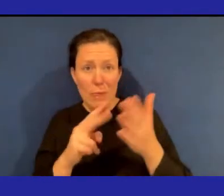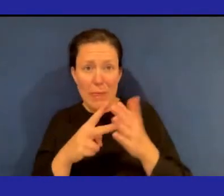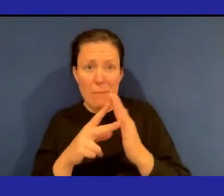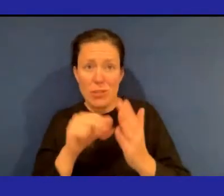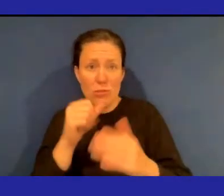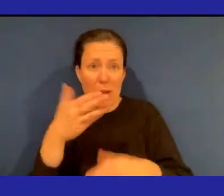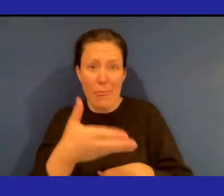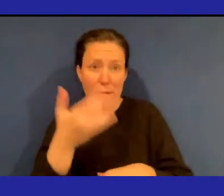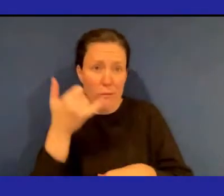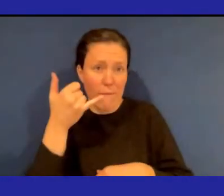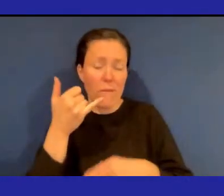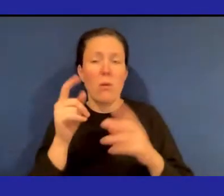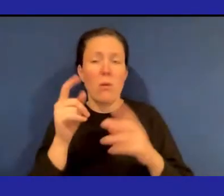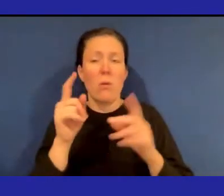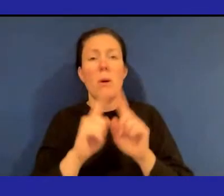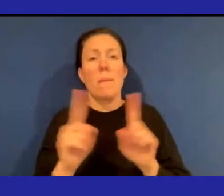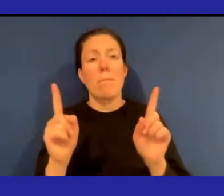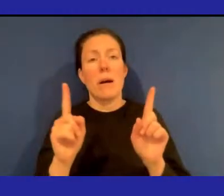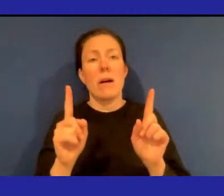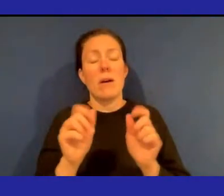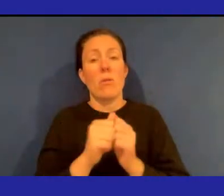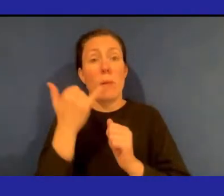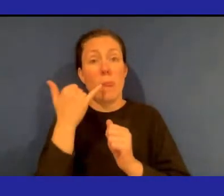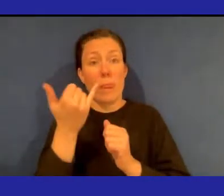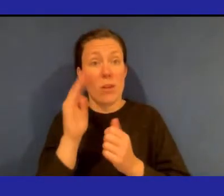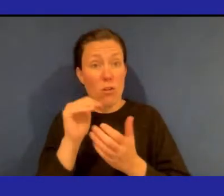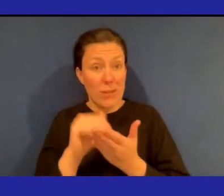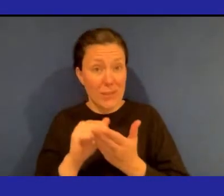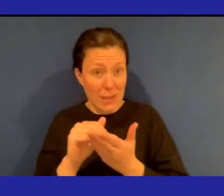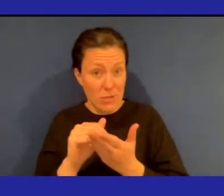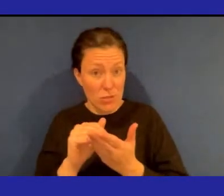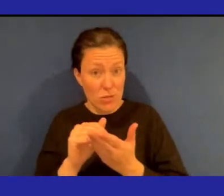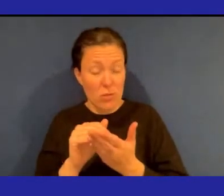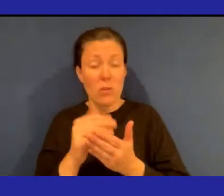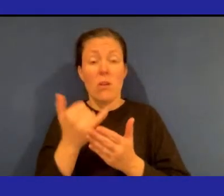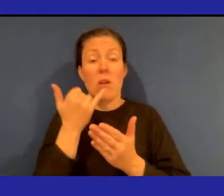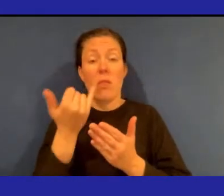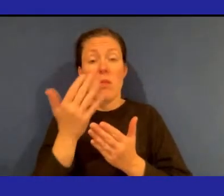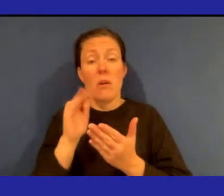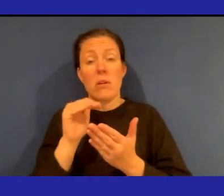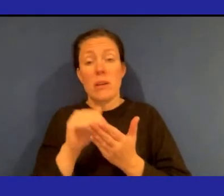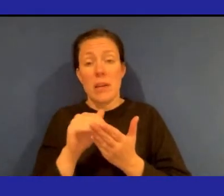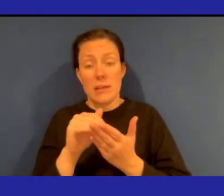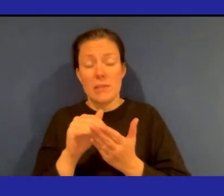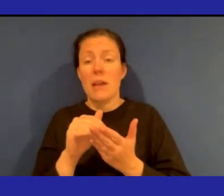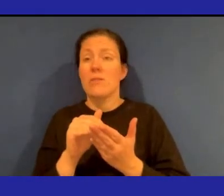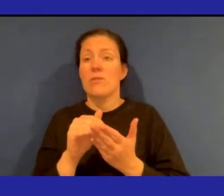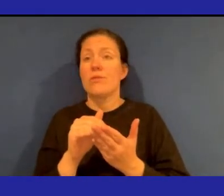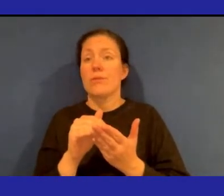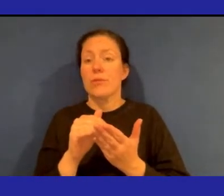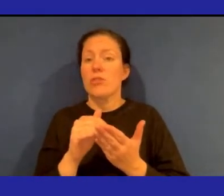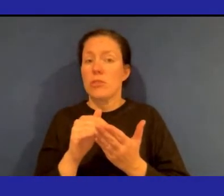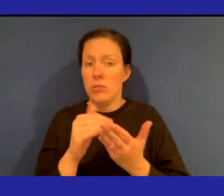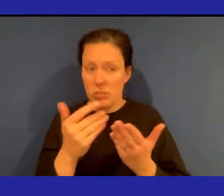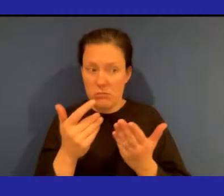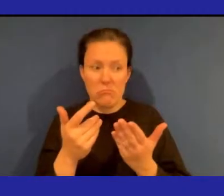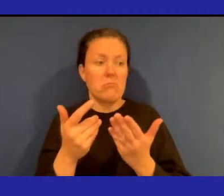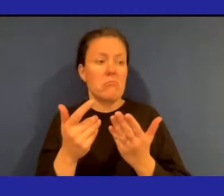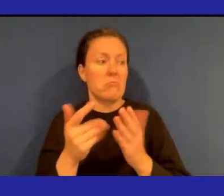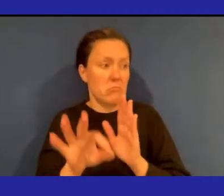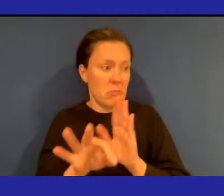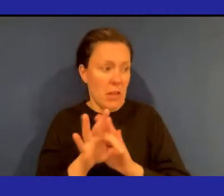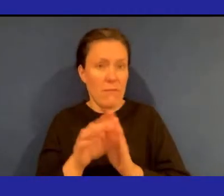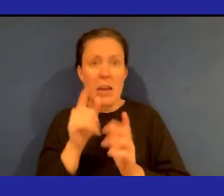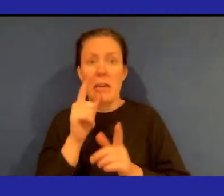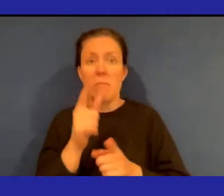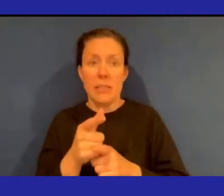a call center, and the call center, what they could do is they can find my sister on the system, they